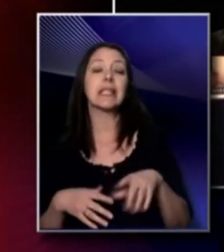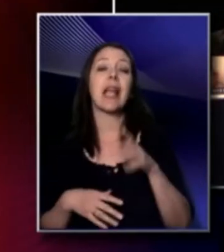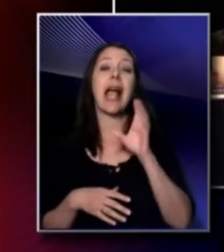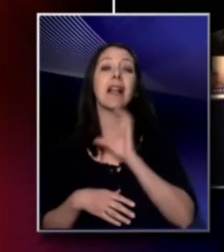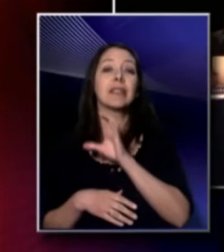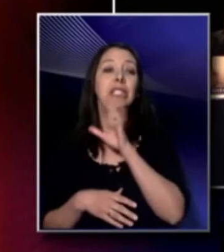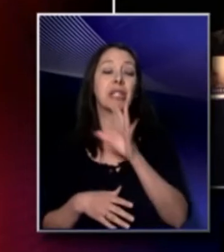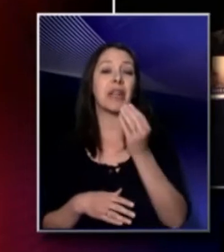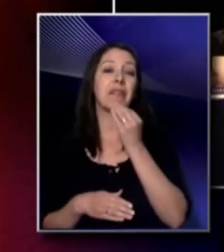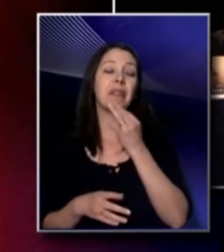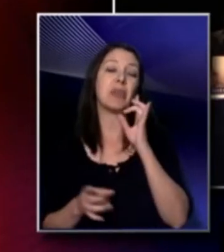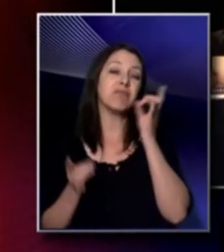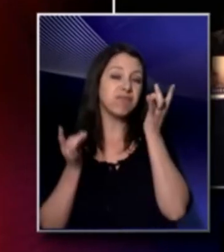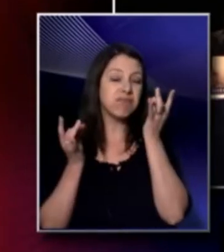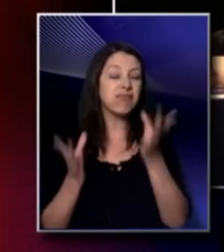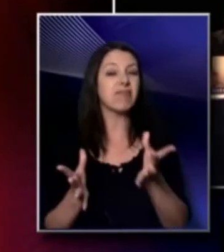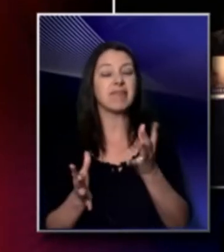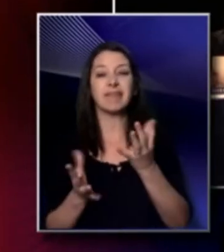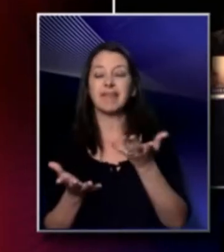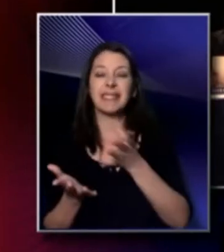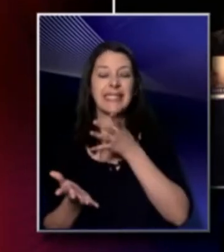terrible, to